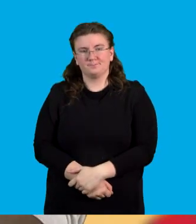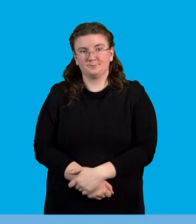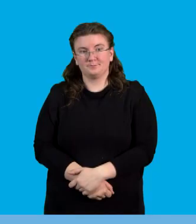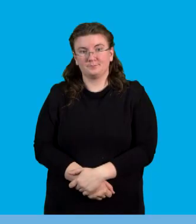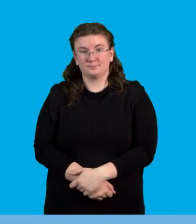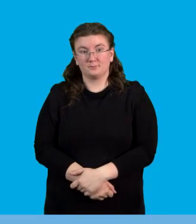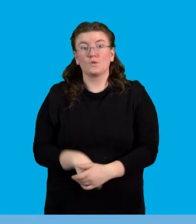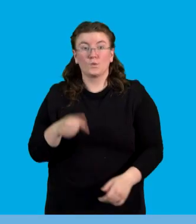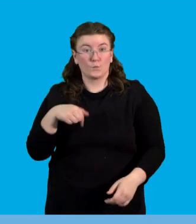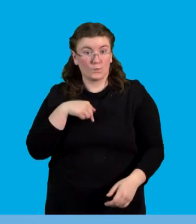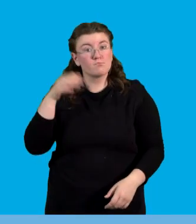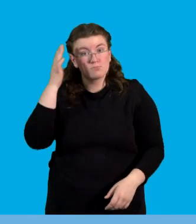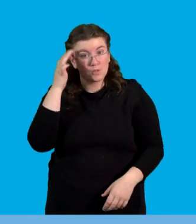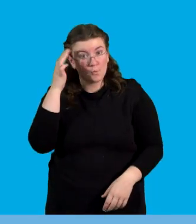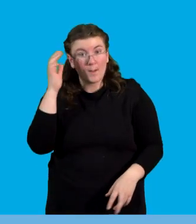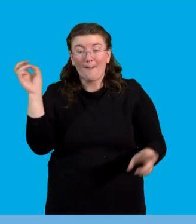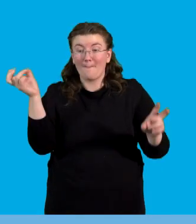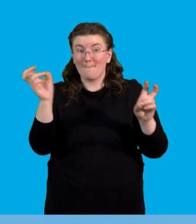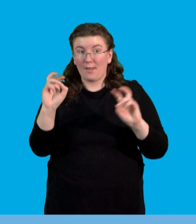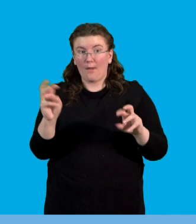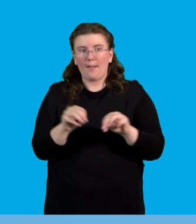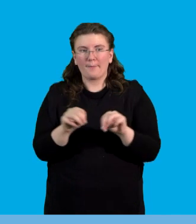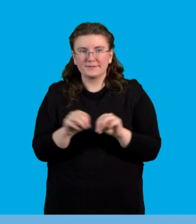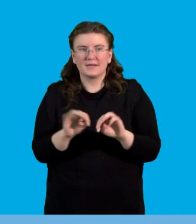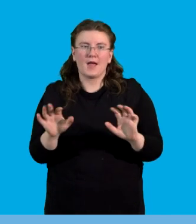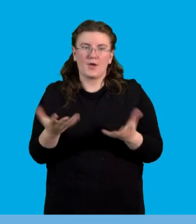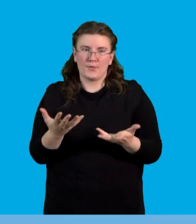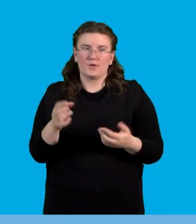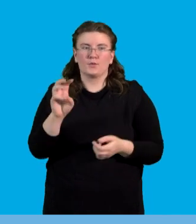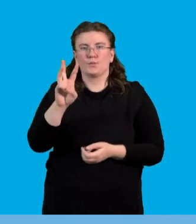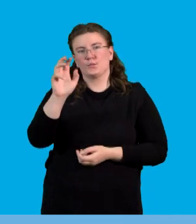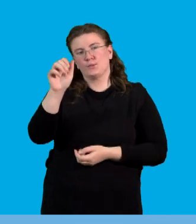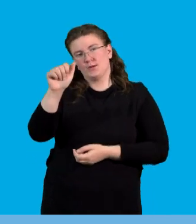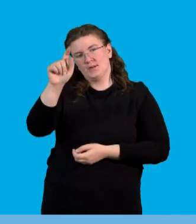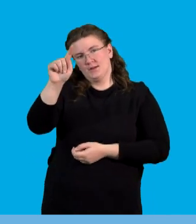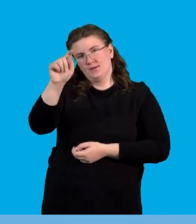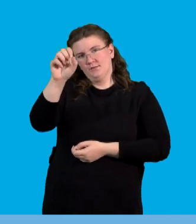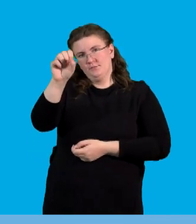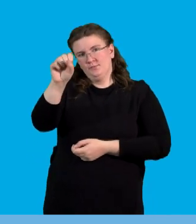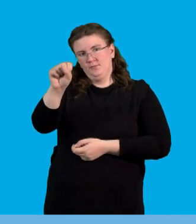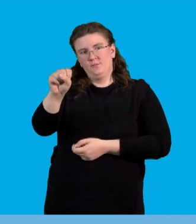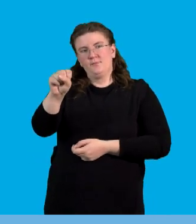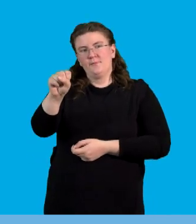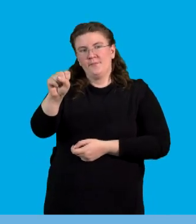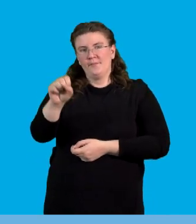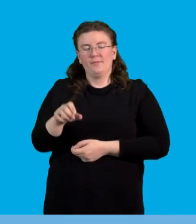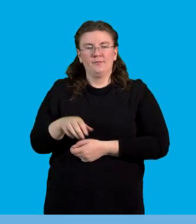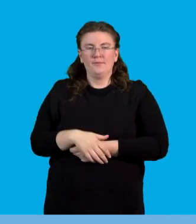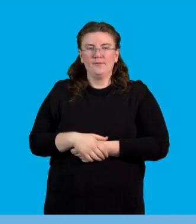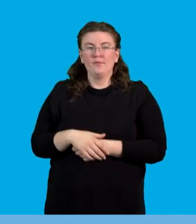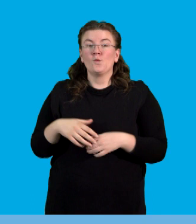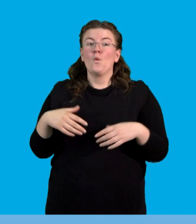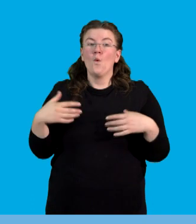we know that power is measured in watts. So the unit that is used to indicate the electrical power is